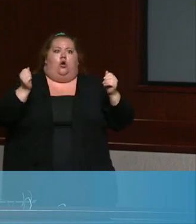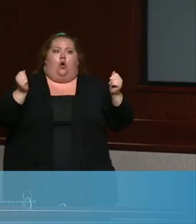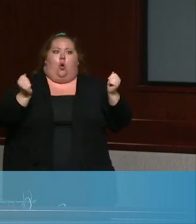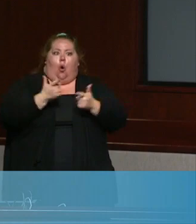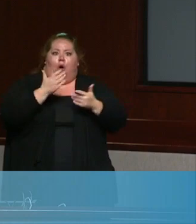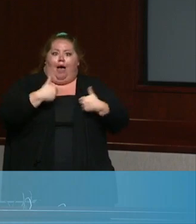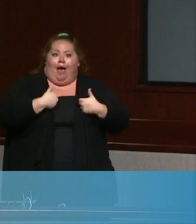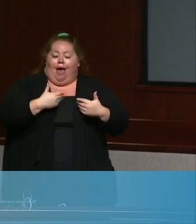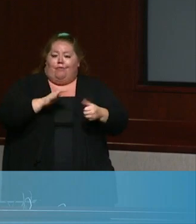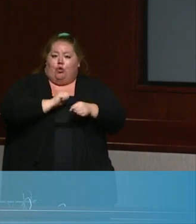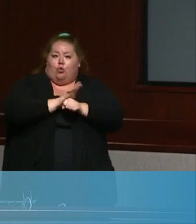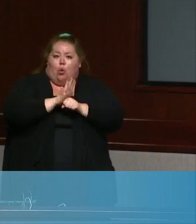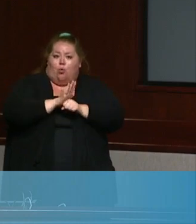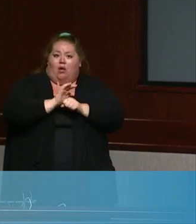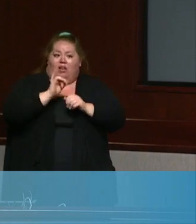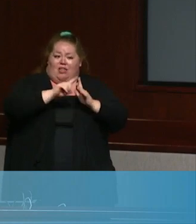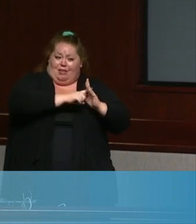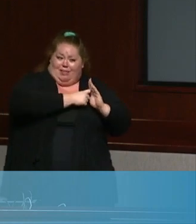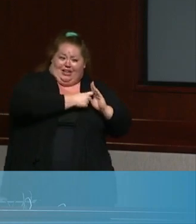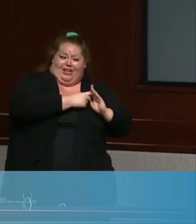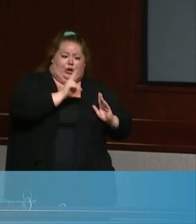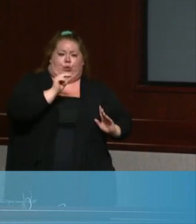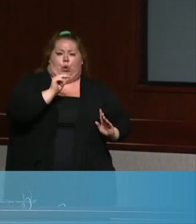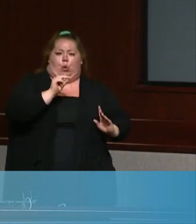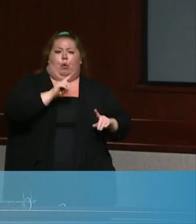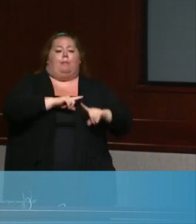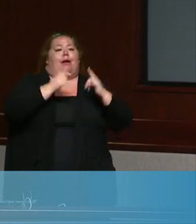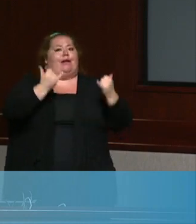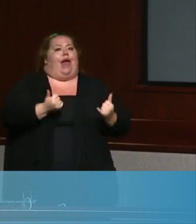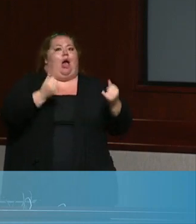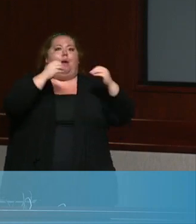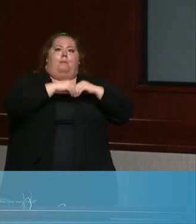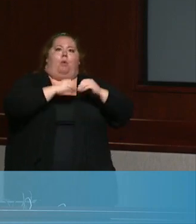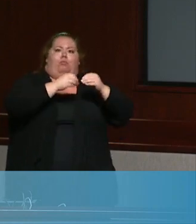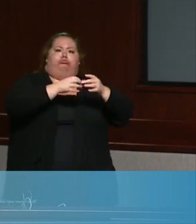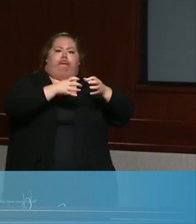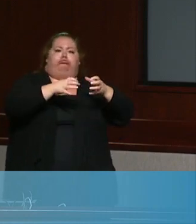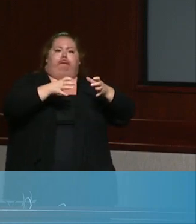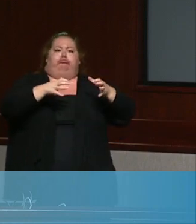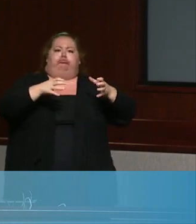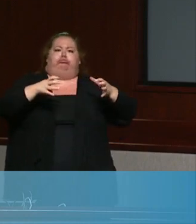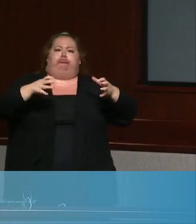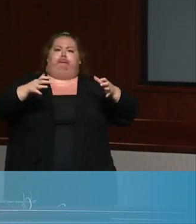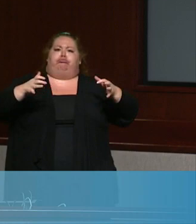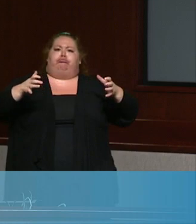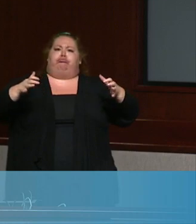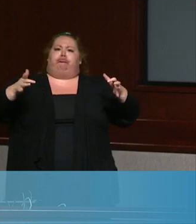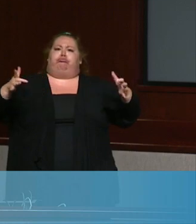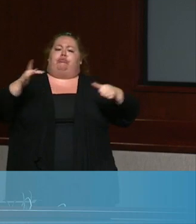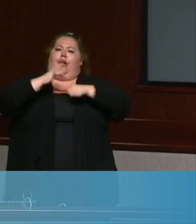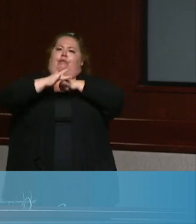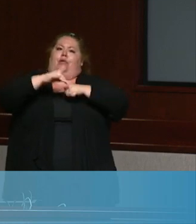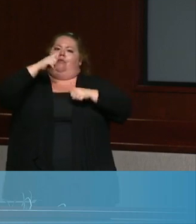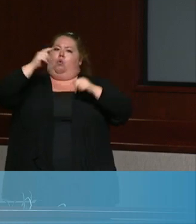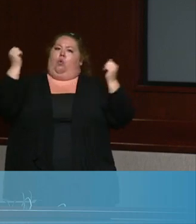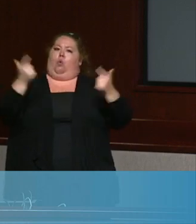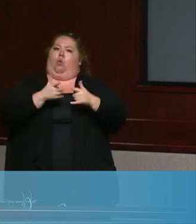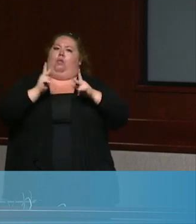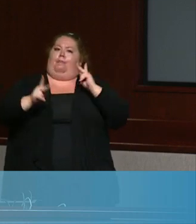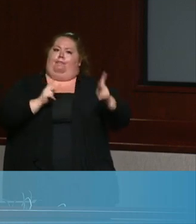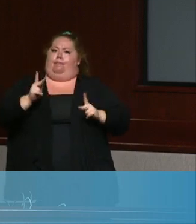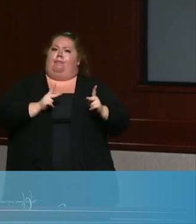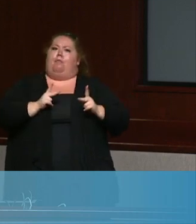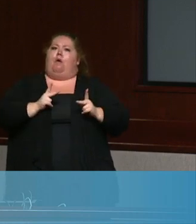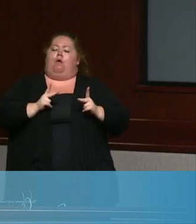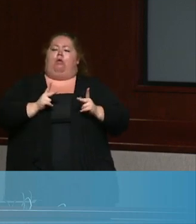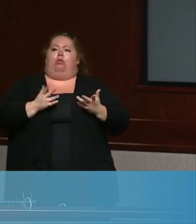As we've expanded testing capacity in our community, we've enabled more and more people to be tested so they can know about their status,